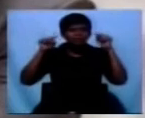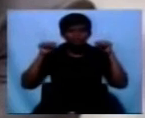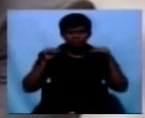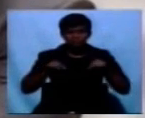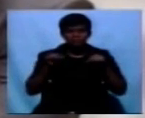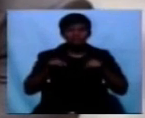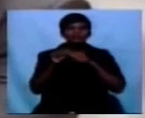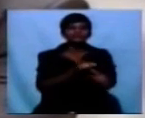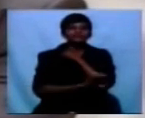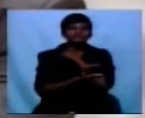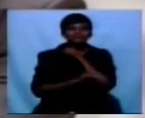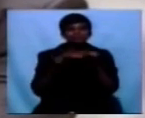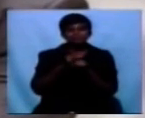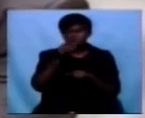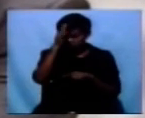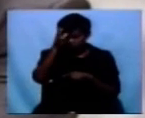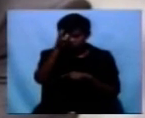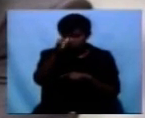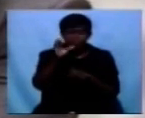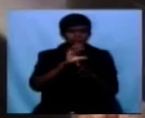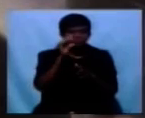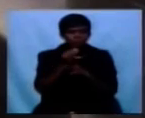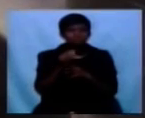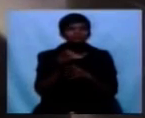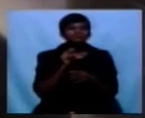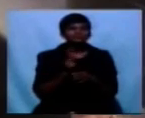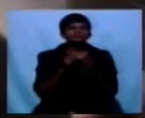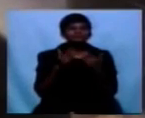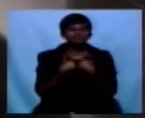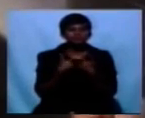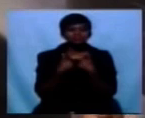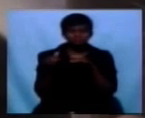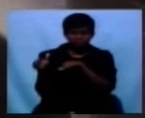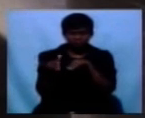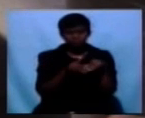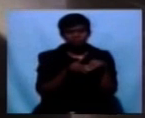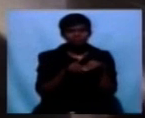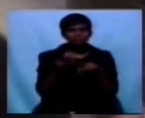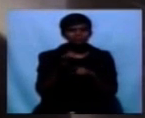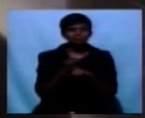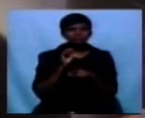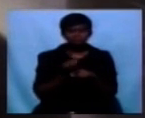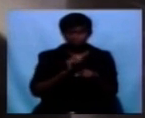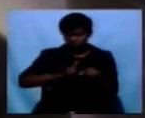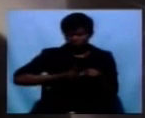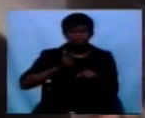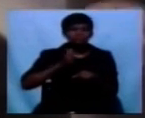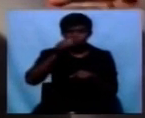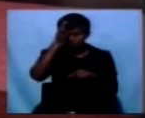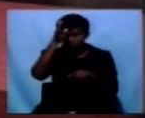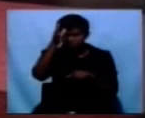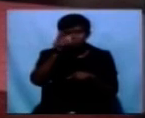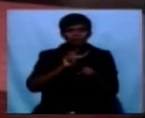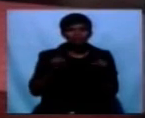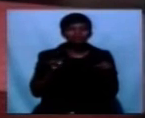country from our forefathers, nor do we take it away from our assistants, but we